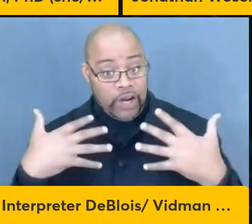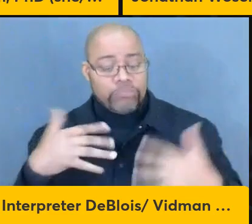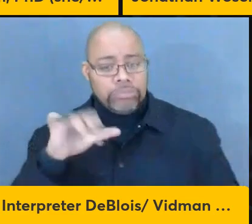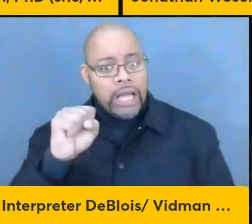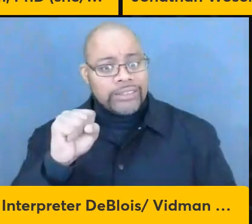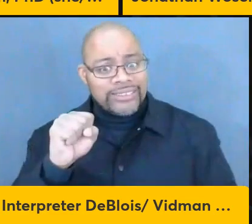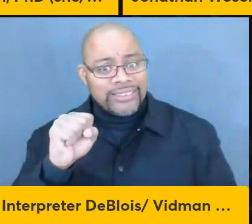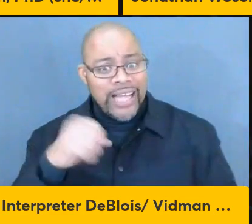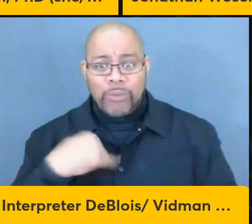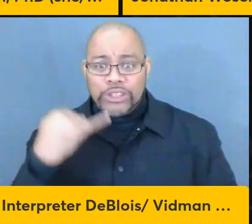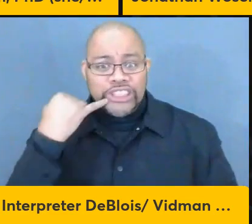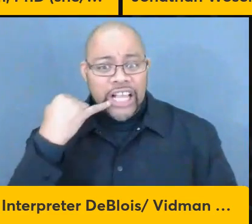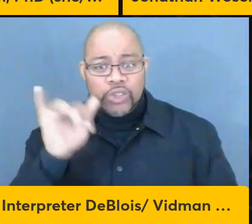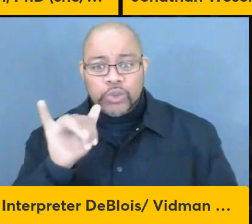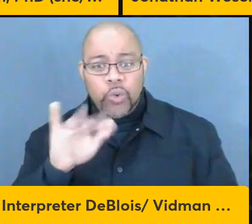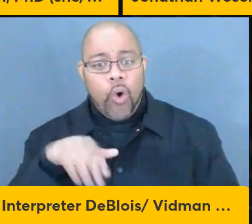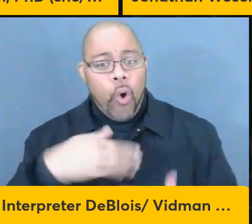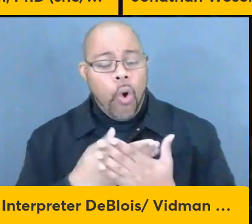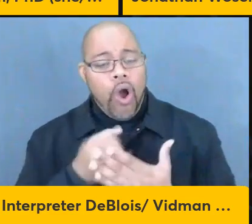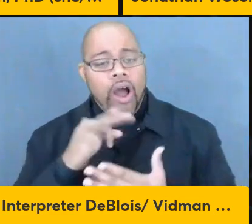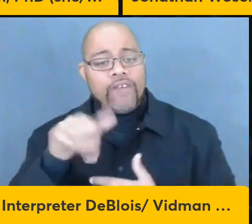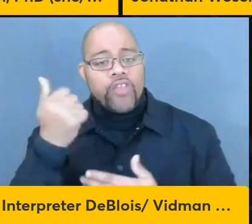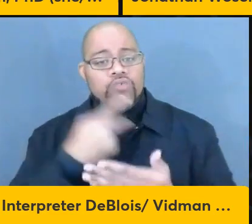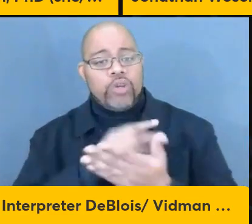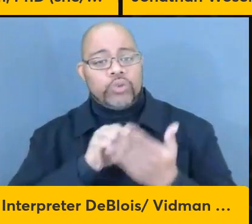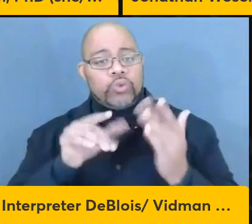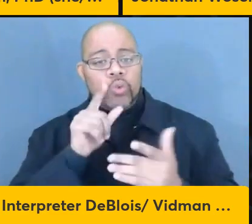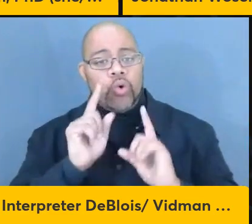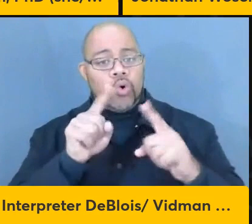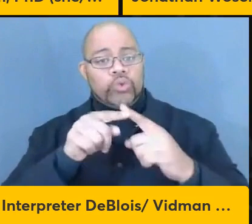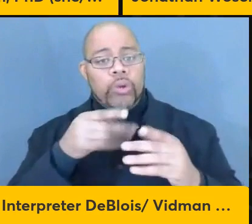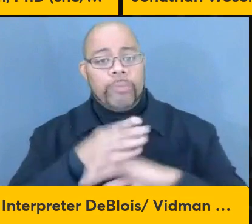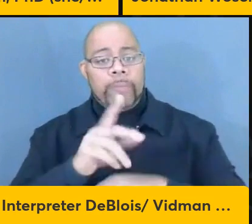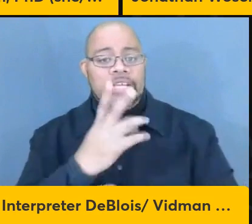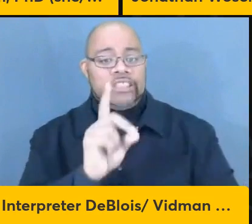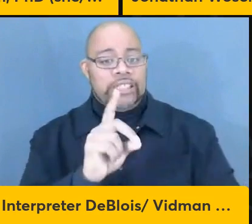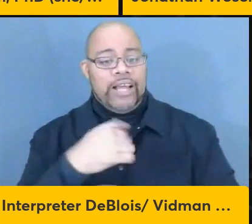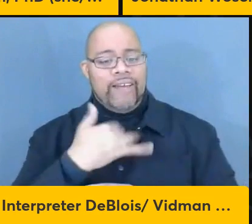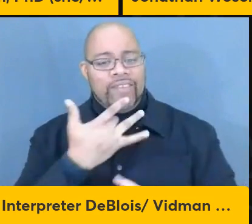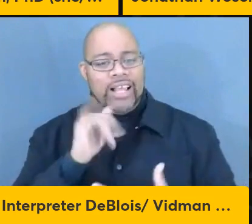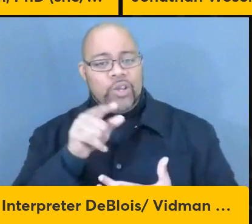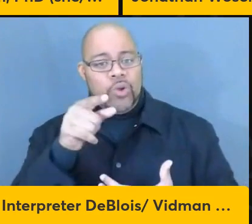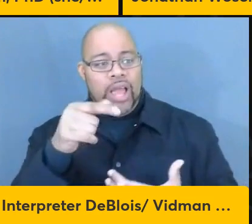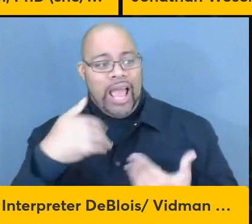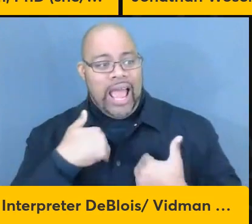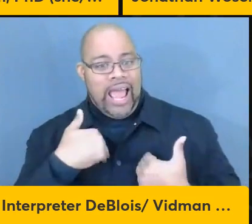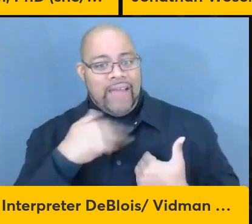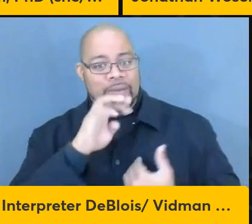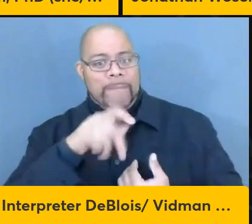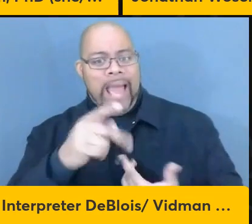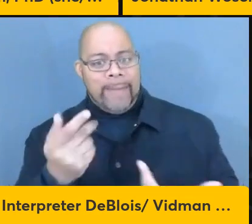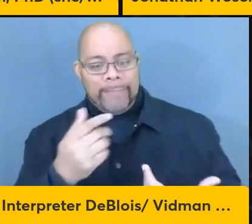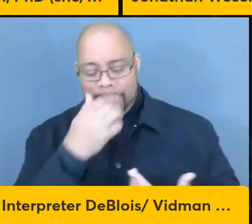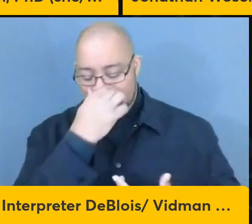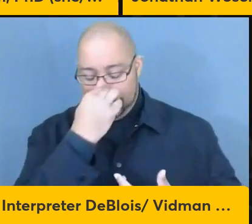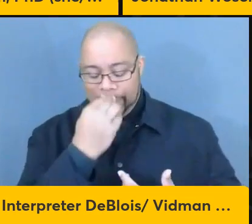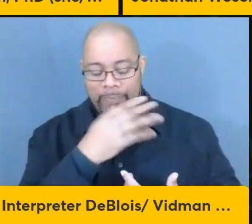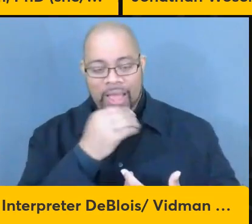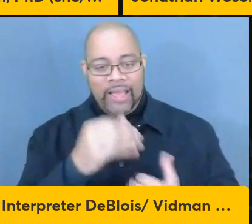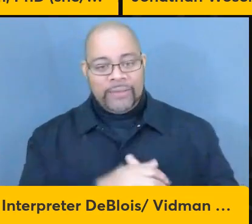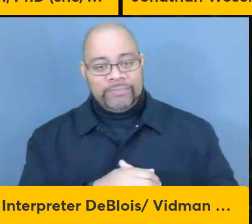And super jealous of all the other grad students who were going to do postdocs. So I felt like you have a map.